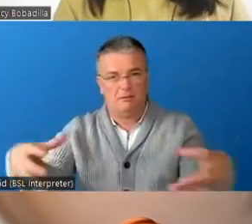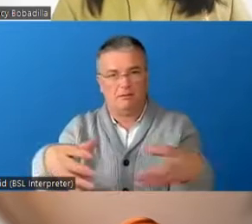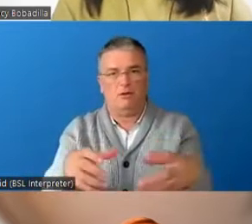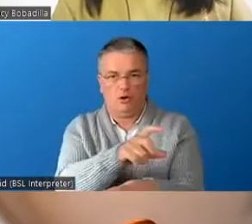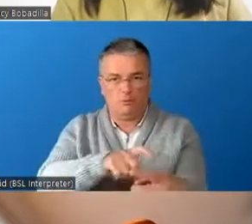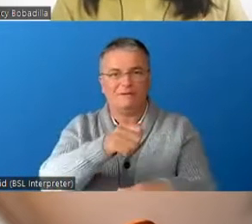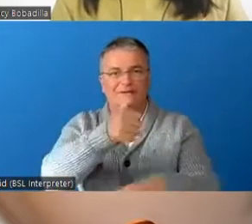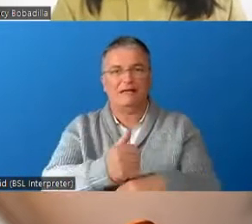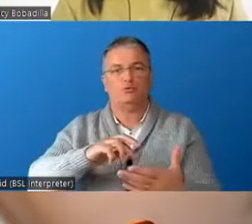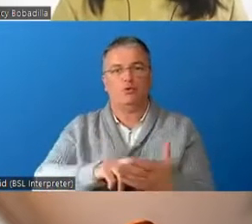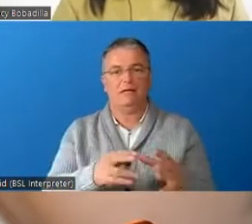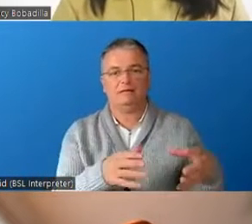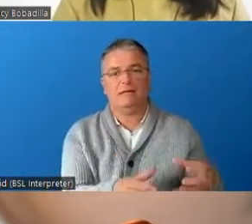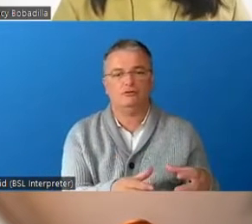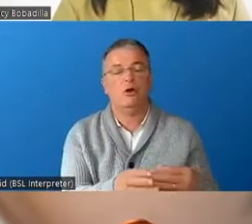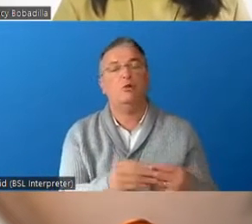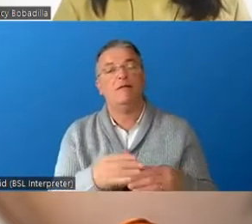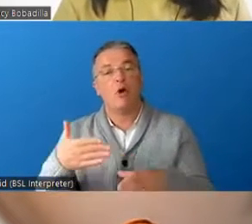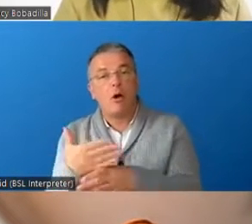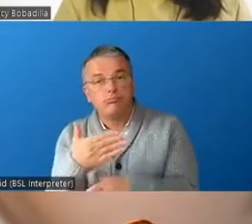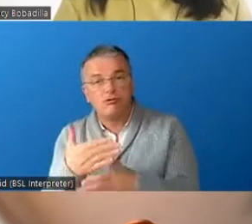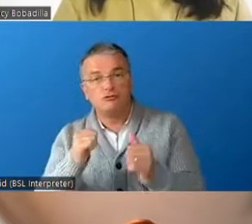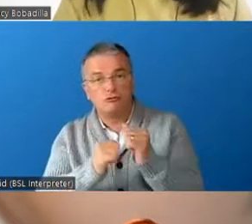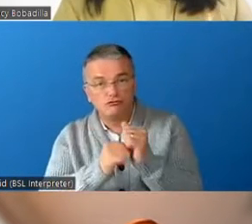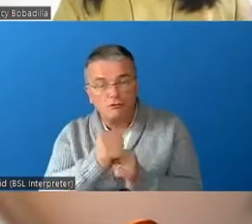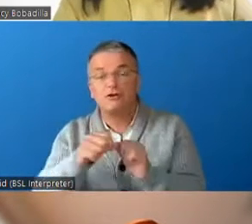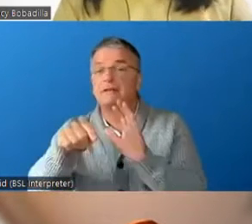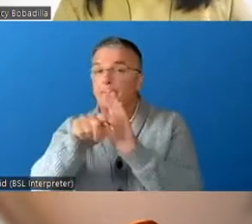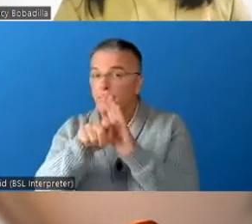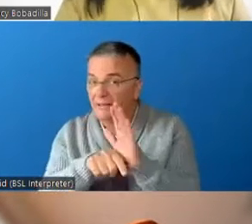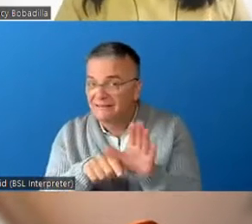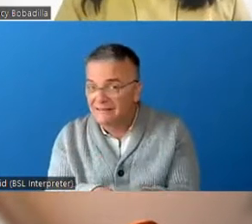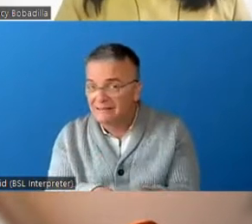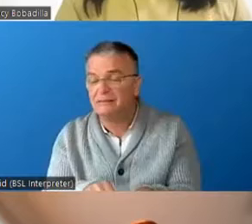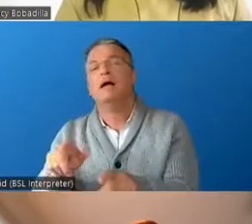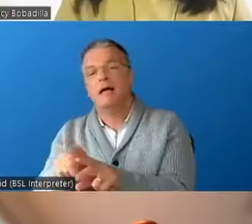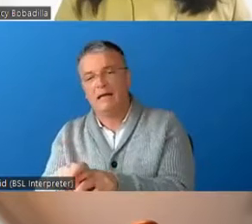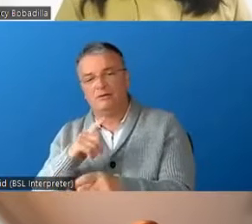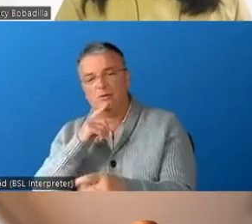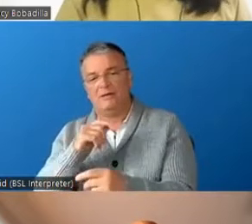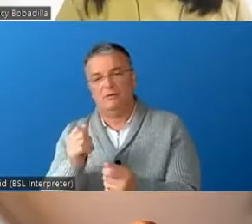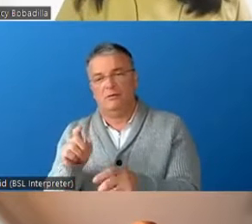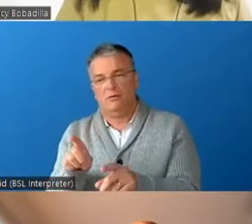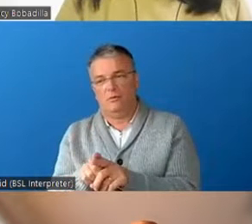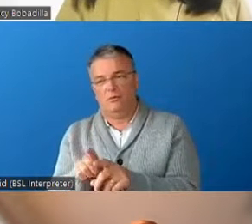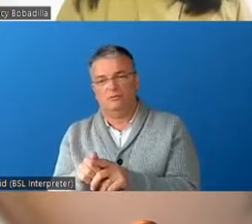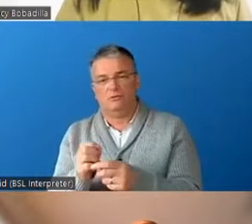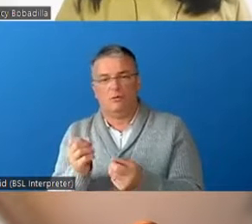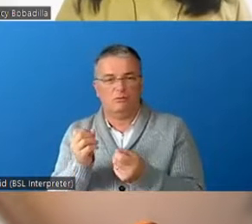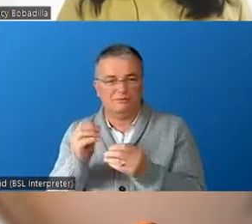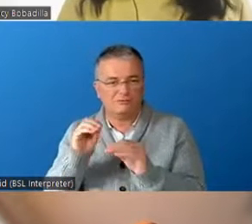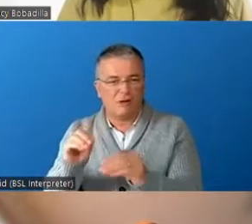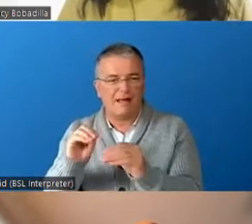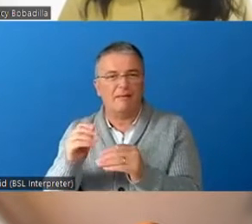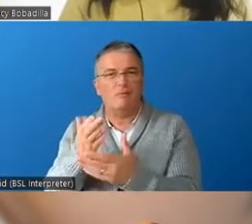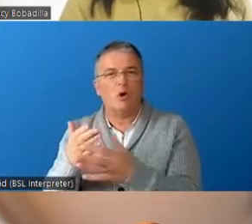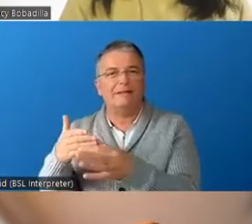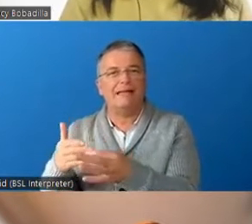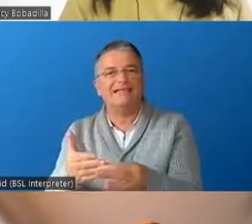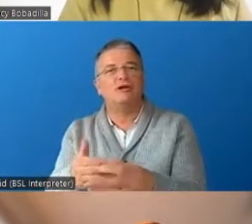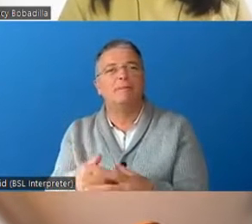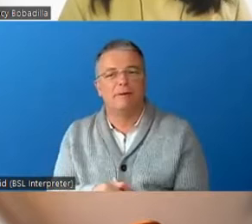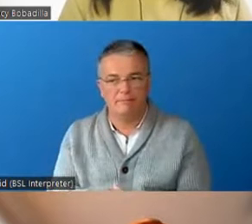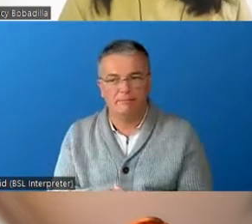organizations with operational structures and policies, and then we also strengthen local leadership. And we therefore